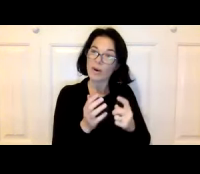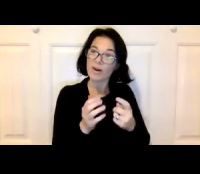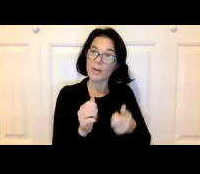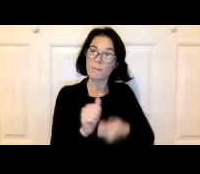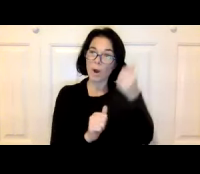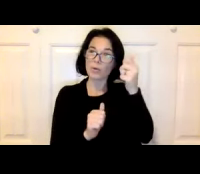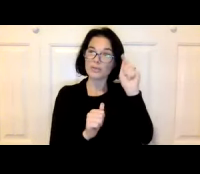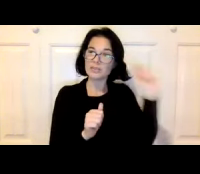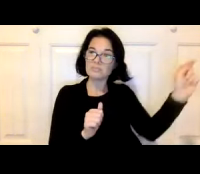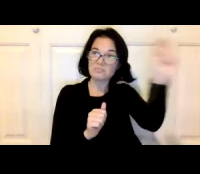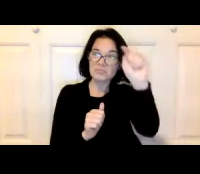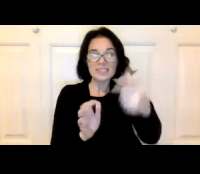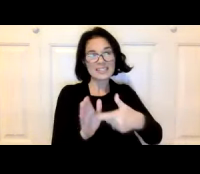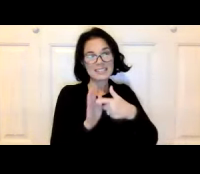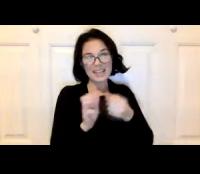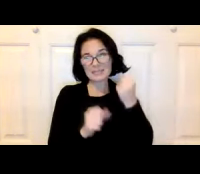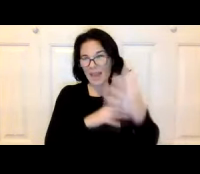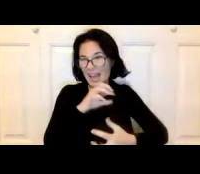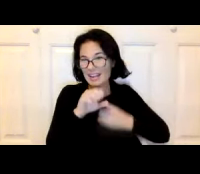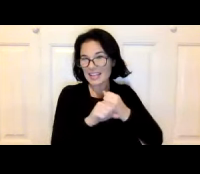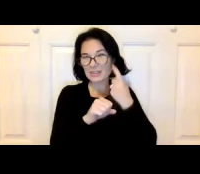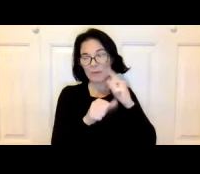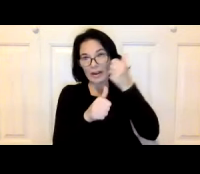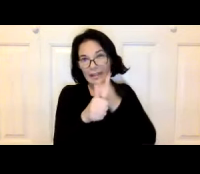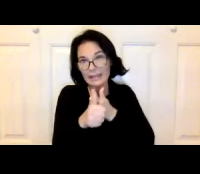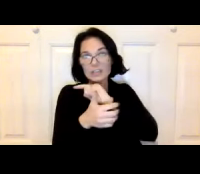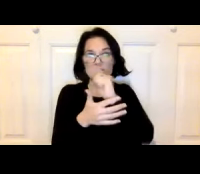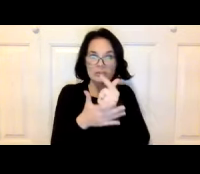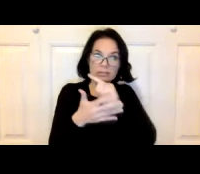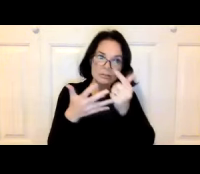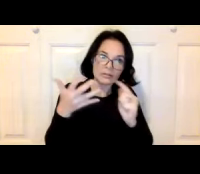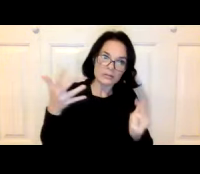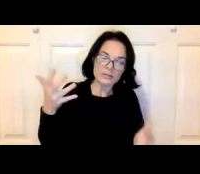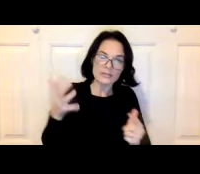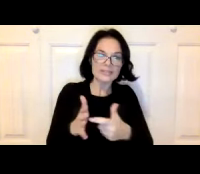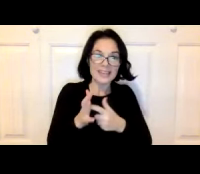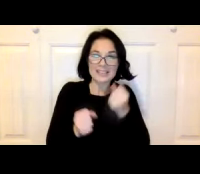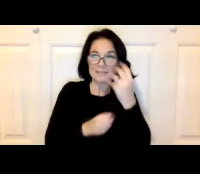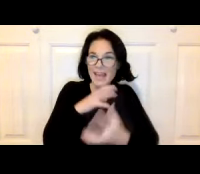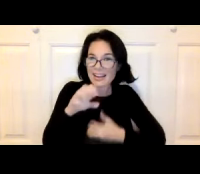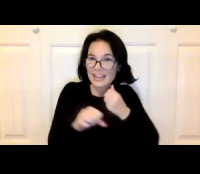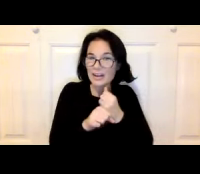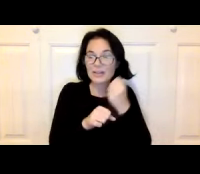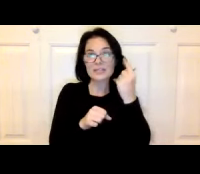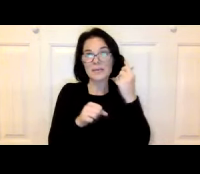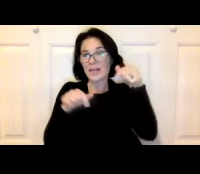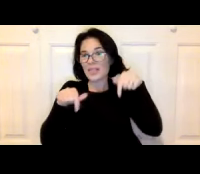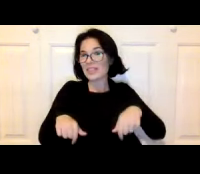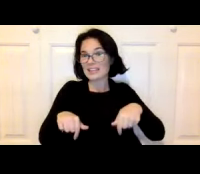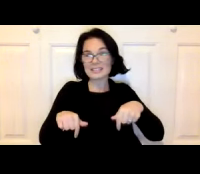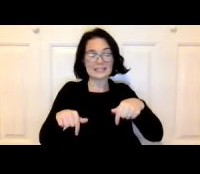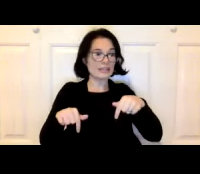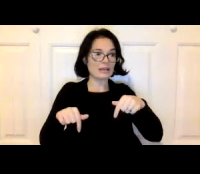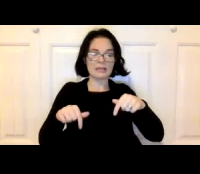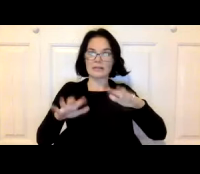as you can see, it normally takes years for each of these steps before we move on to the next. But because we are in unprecedented times